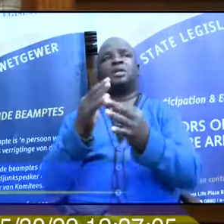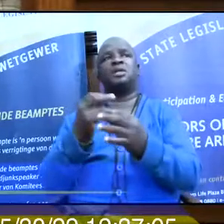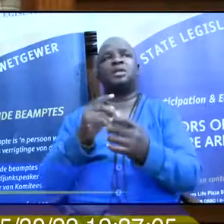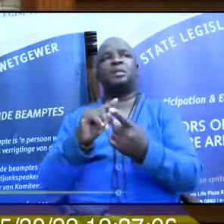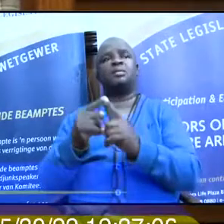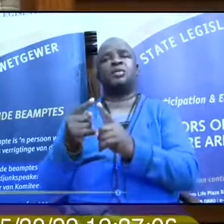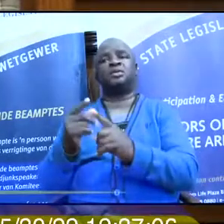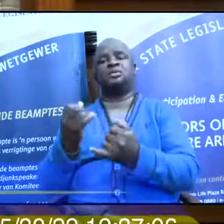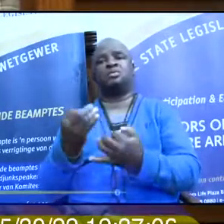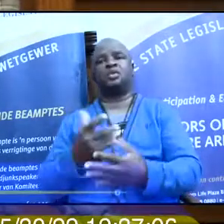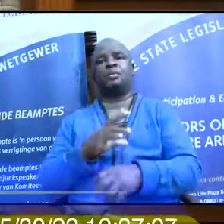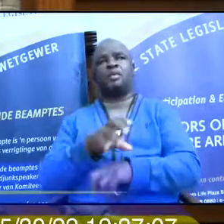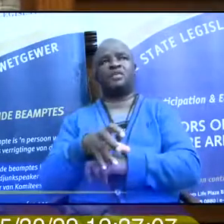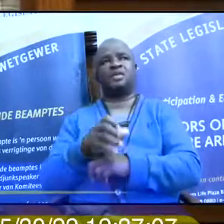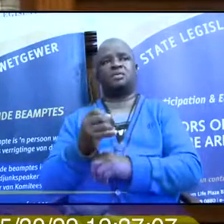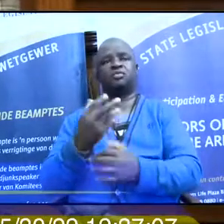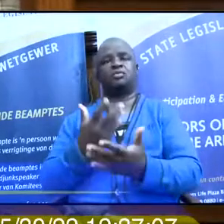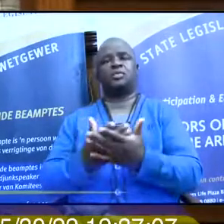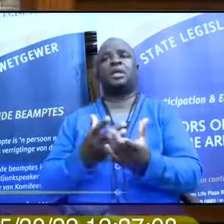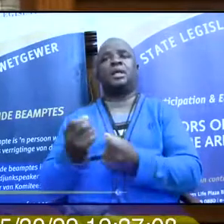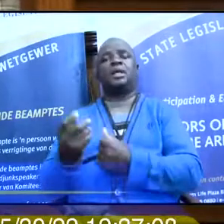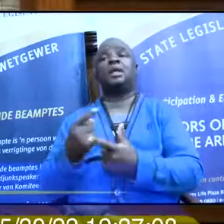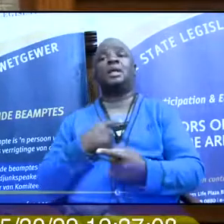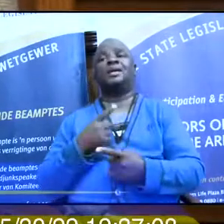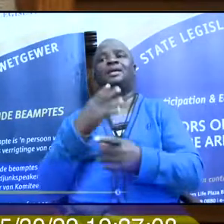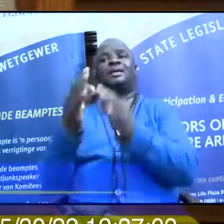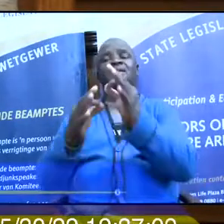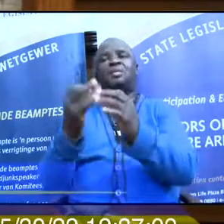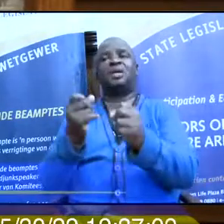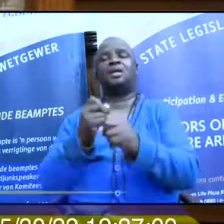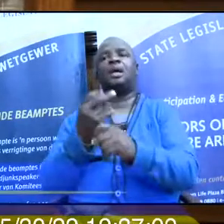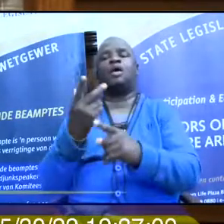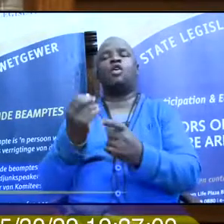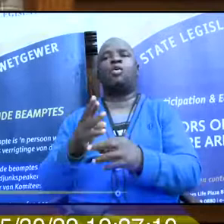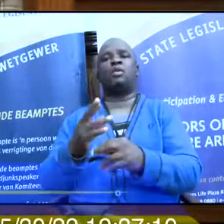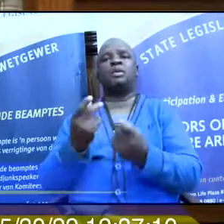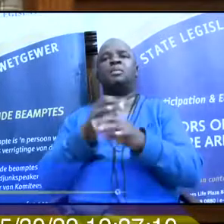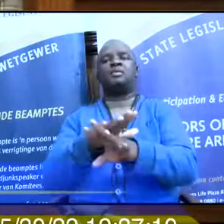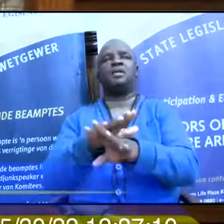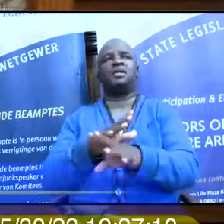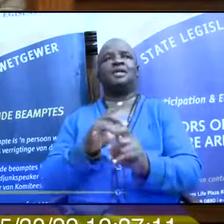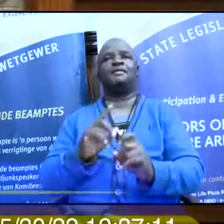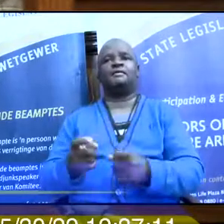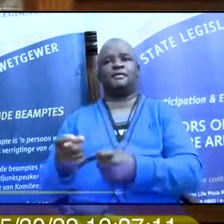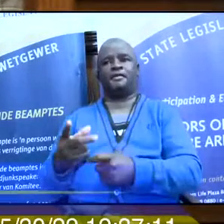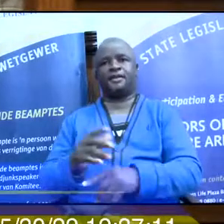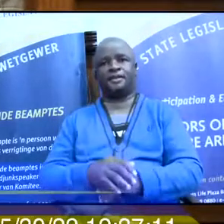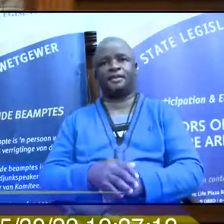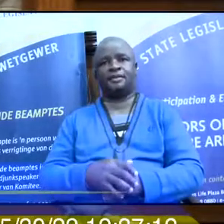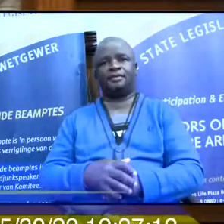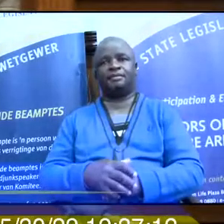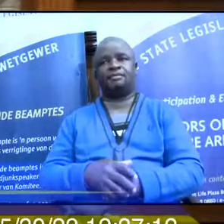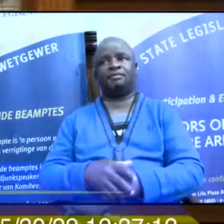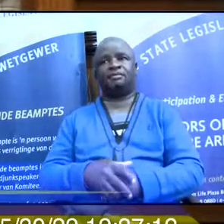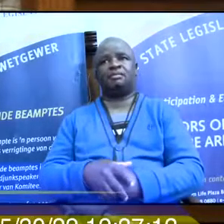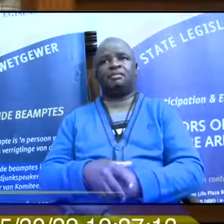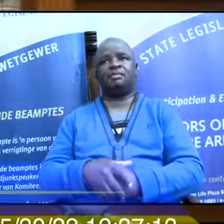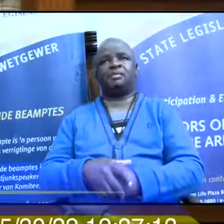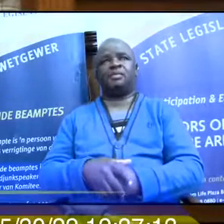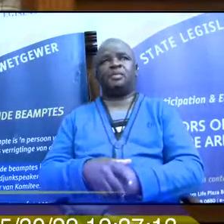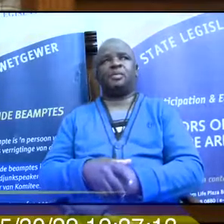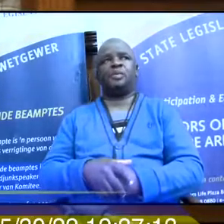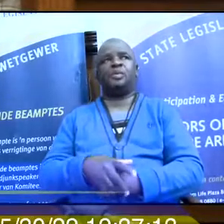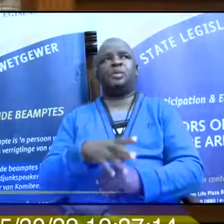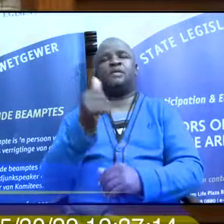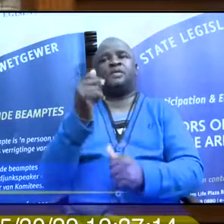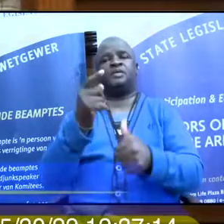province here they can find expression and be implemented or addressed as swiftly as possible madam speaker